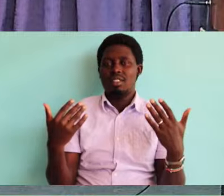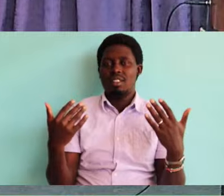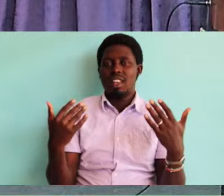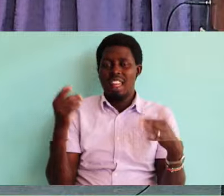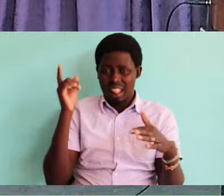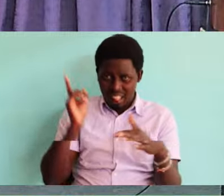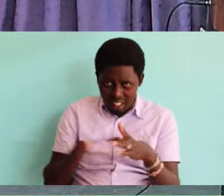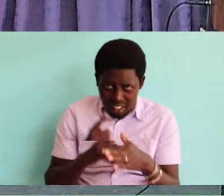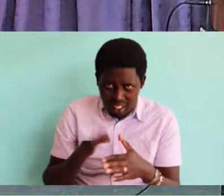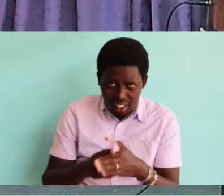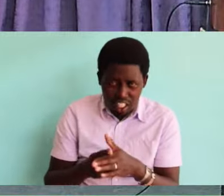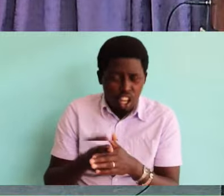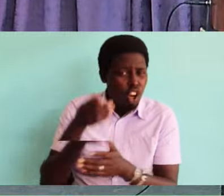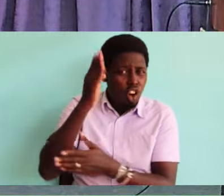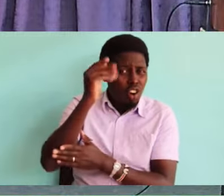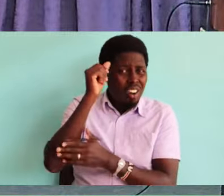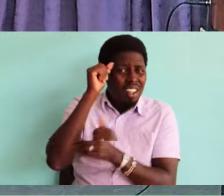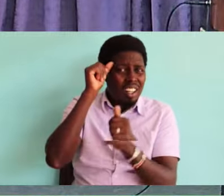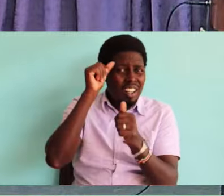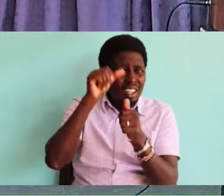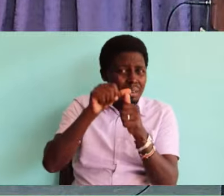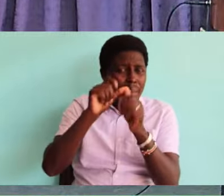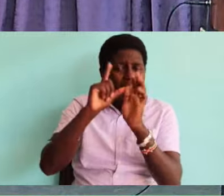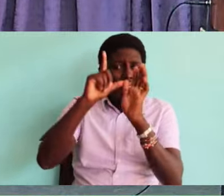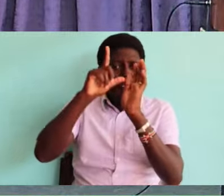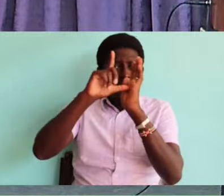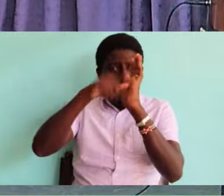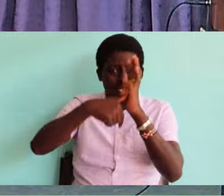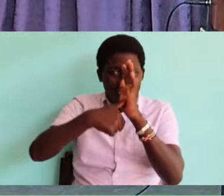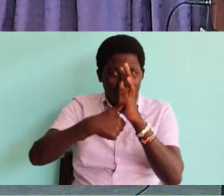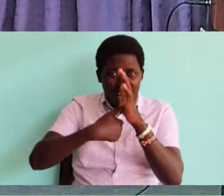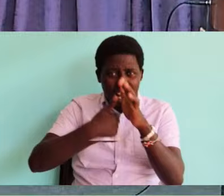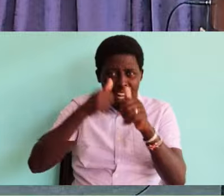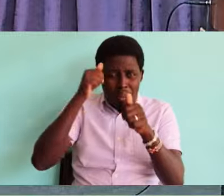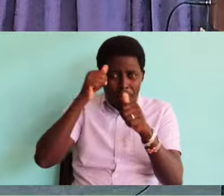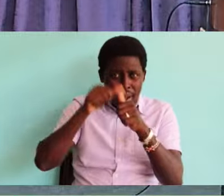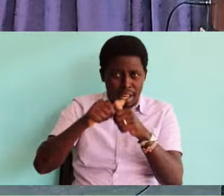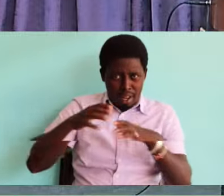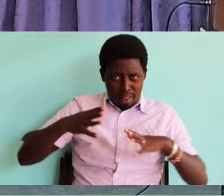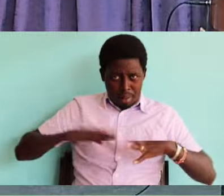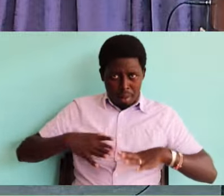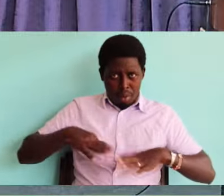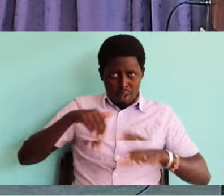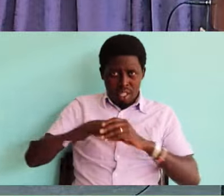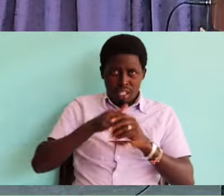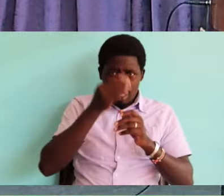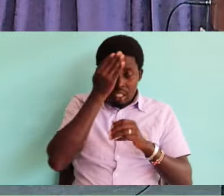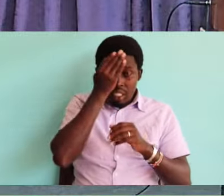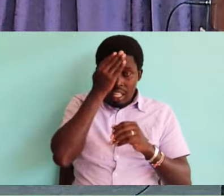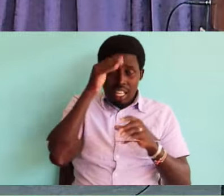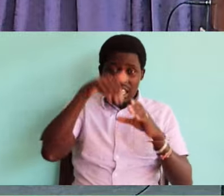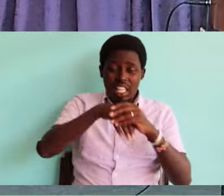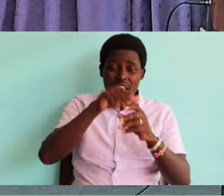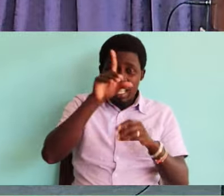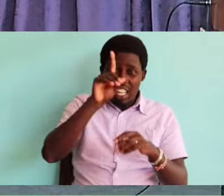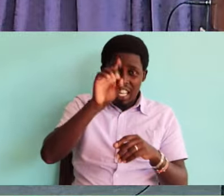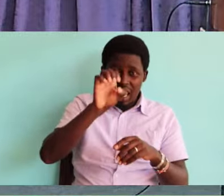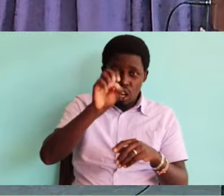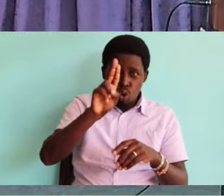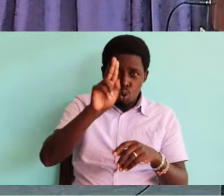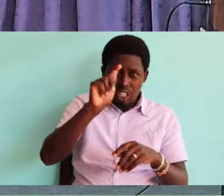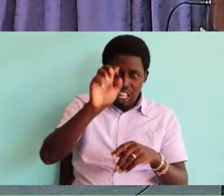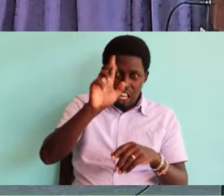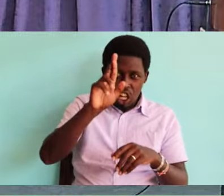And God later reminded his people, the Israelites, in Deuteronomy chapter 8, verse 18,